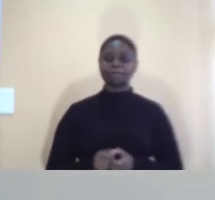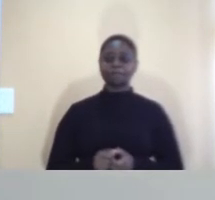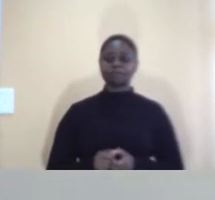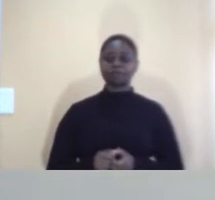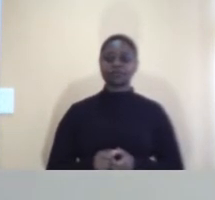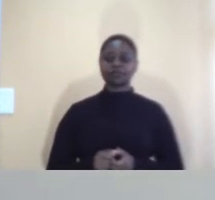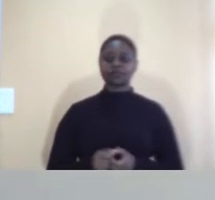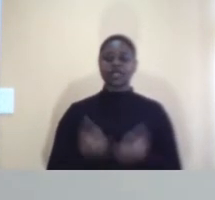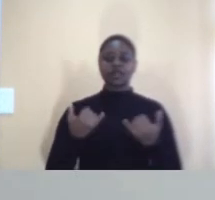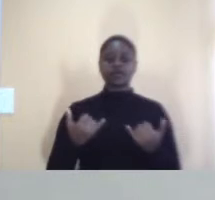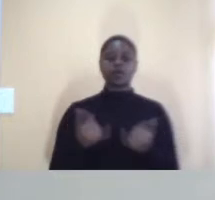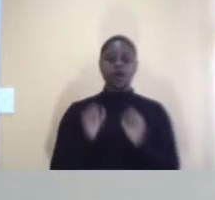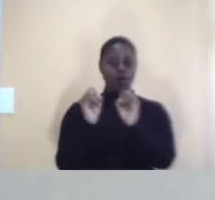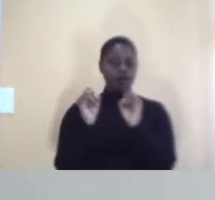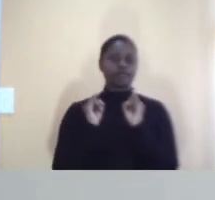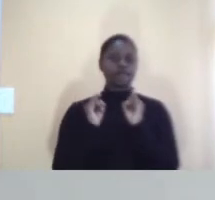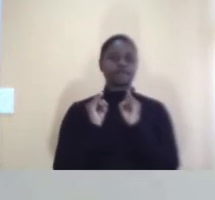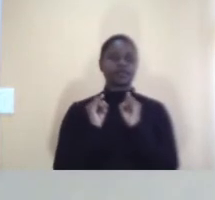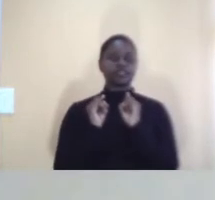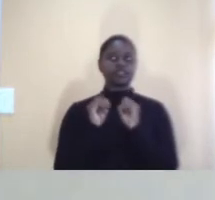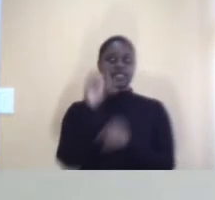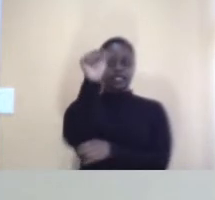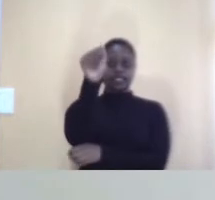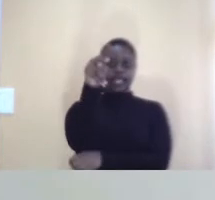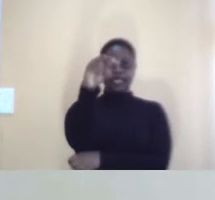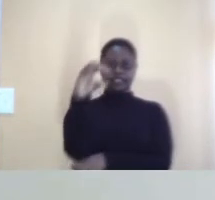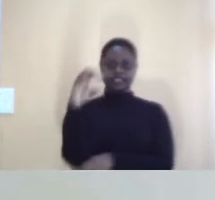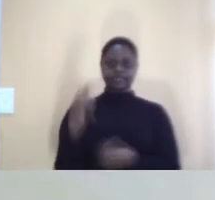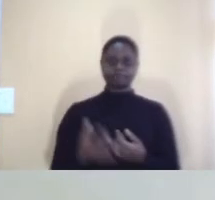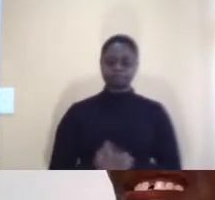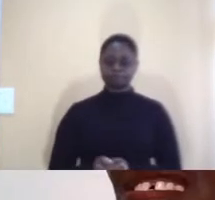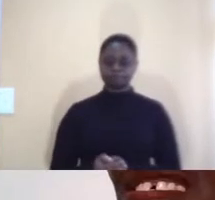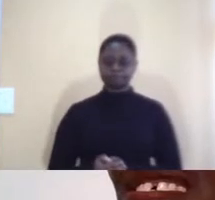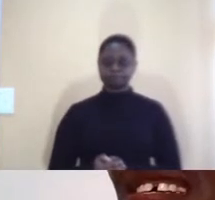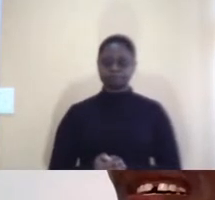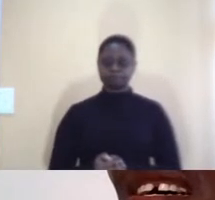I would like to call upon the ANC.